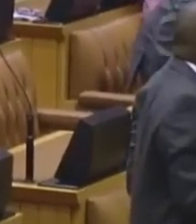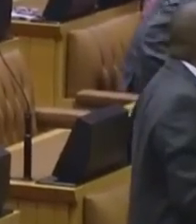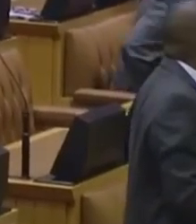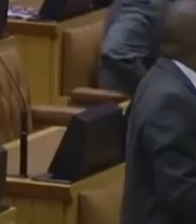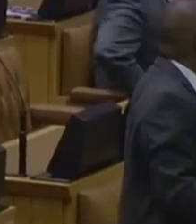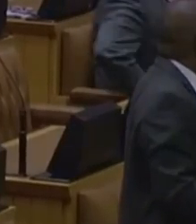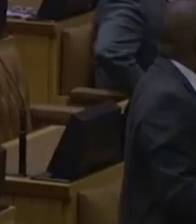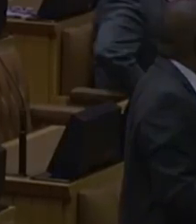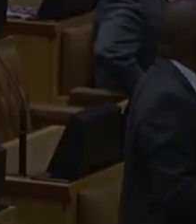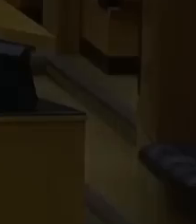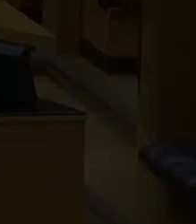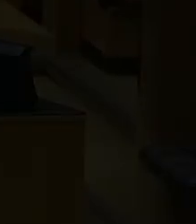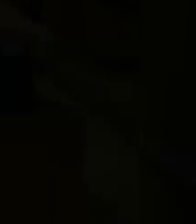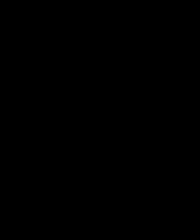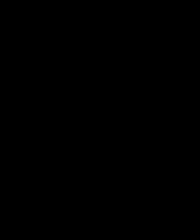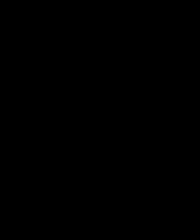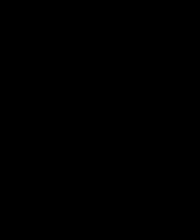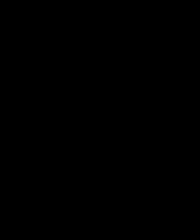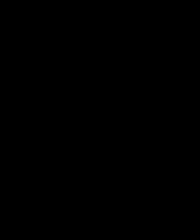Thank you.